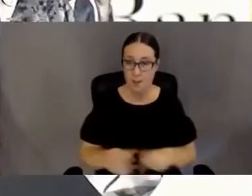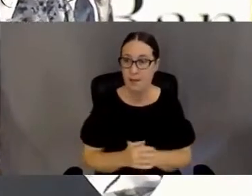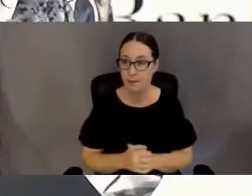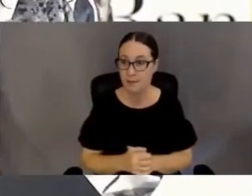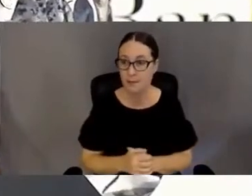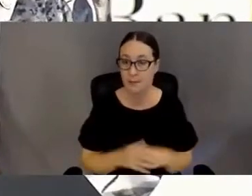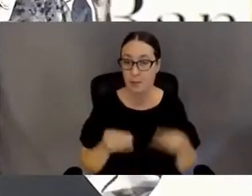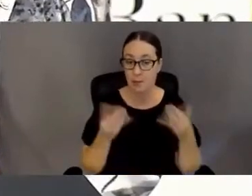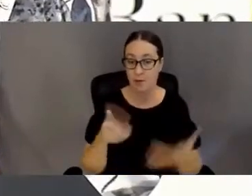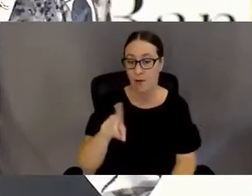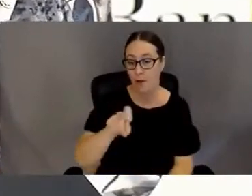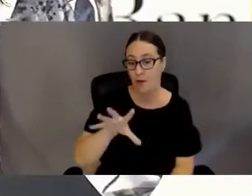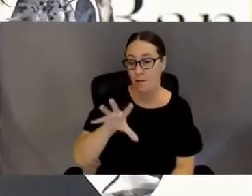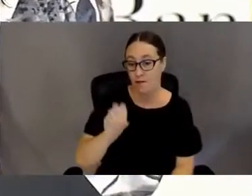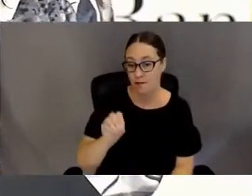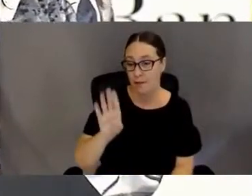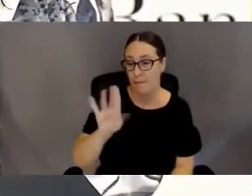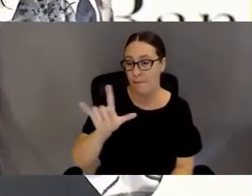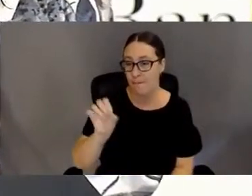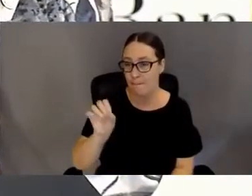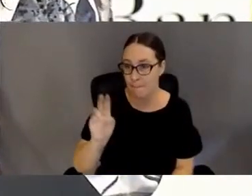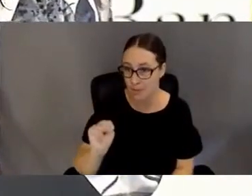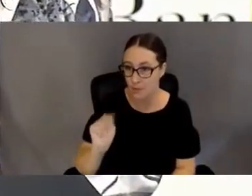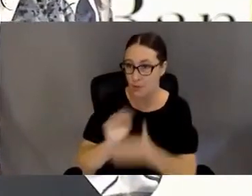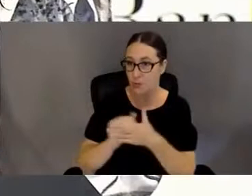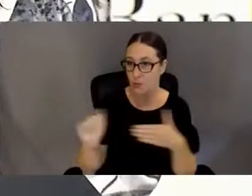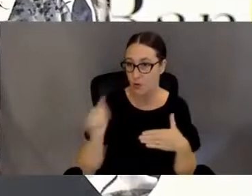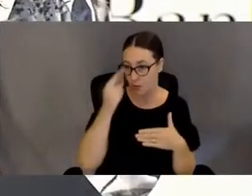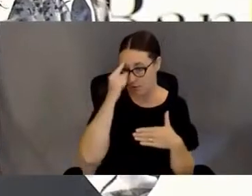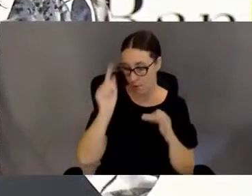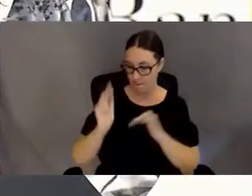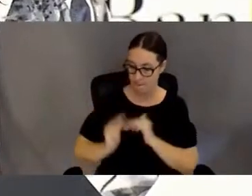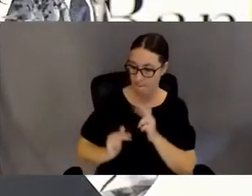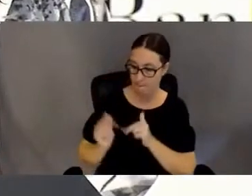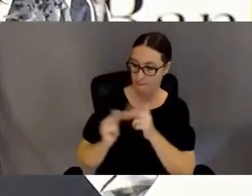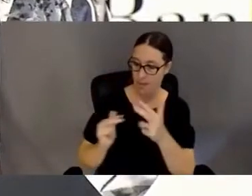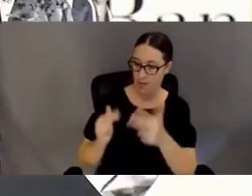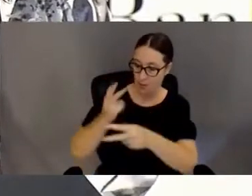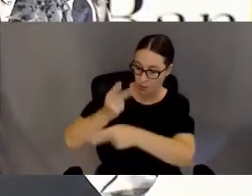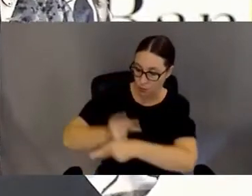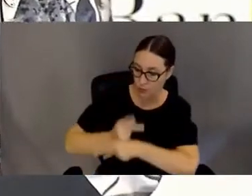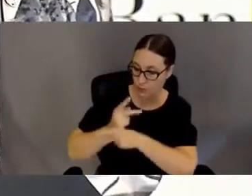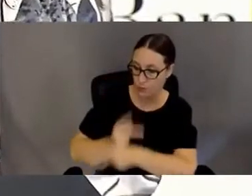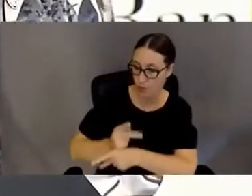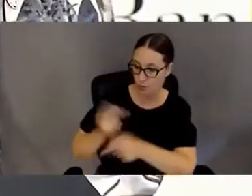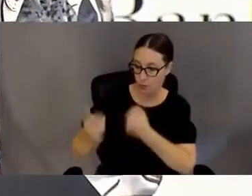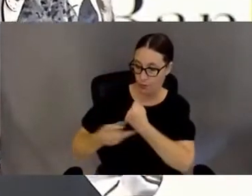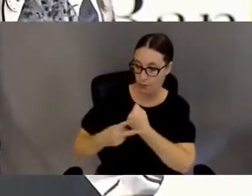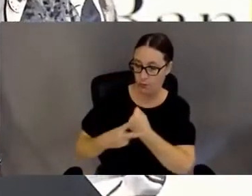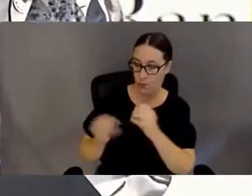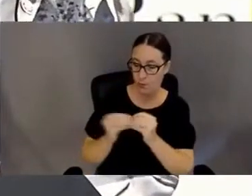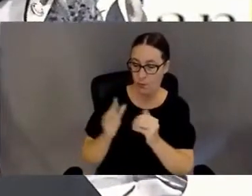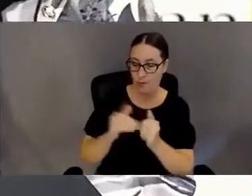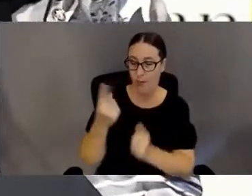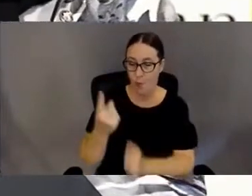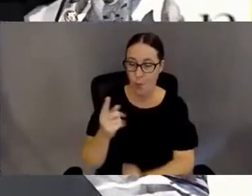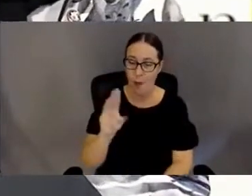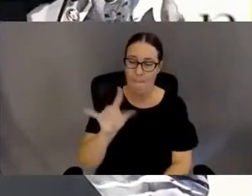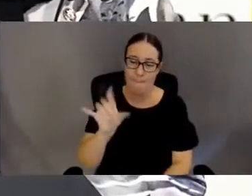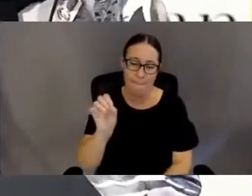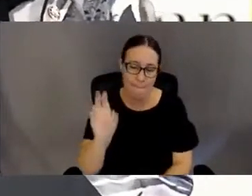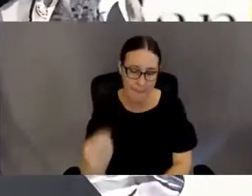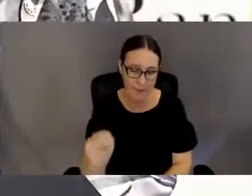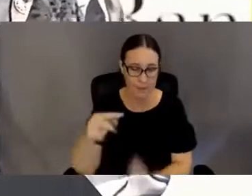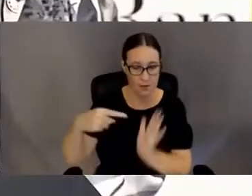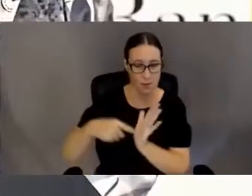provides $150 billion to build, restore, or preserve more than 1 million affordable homes.